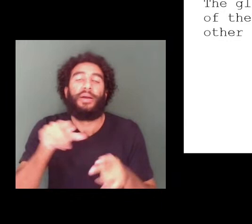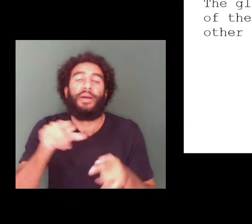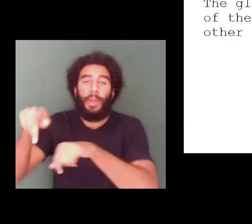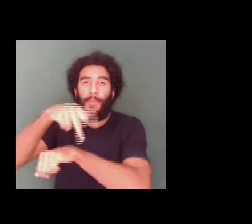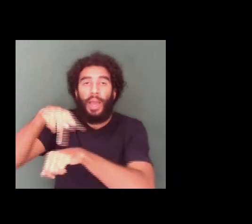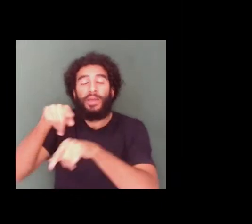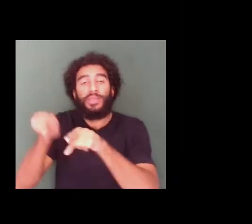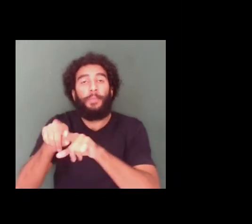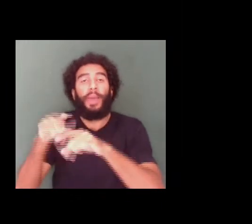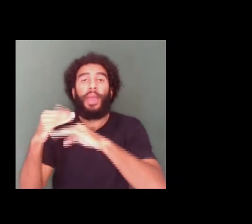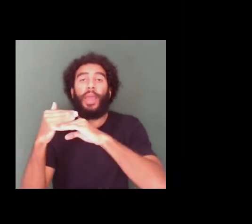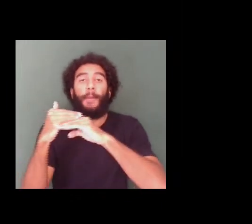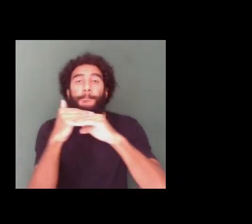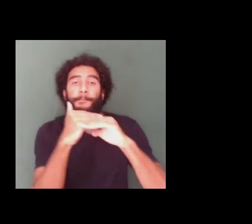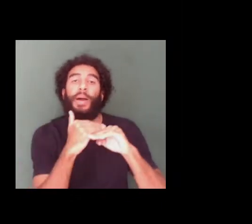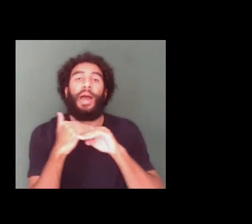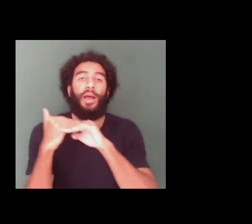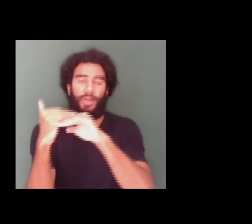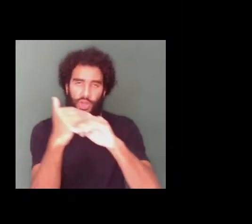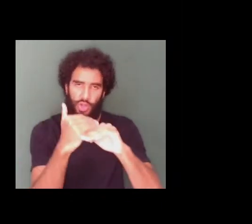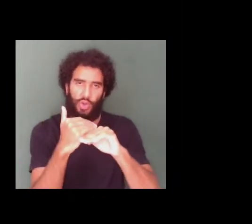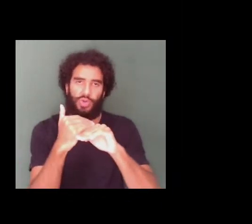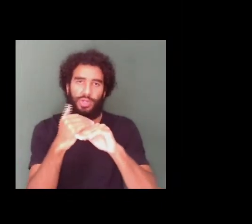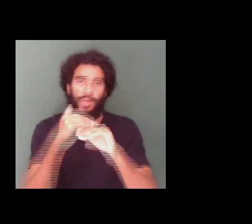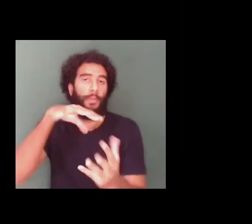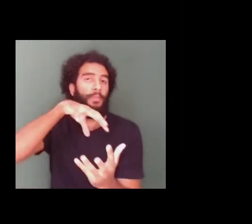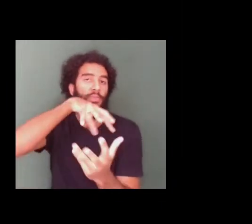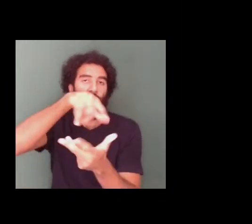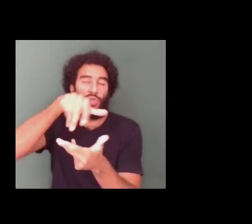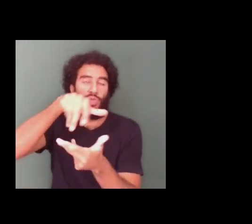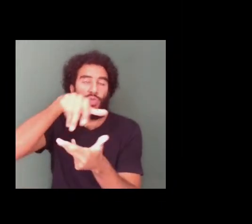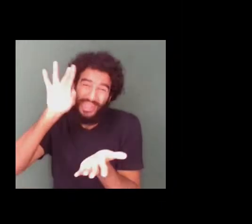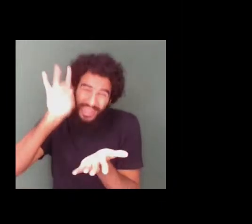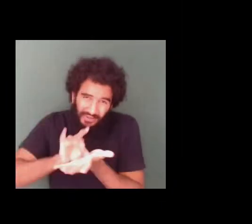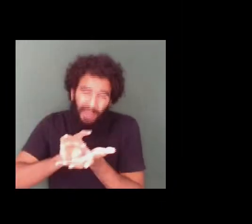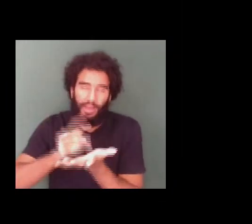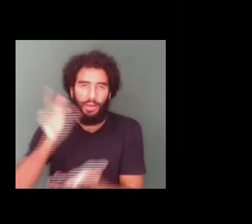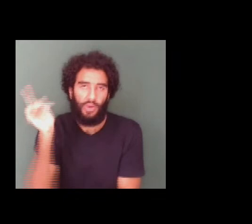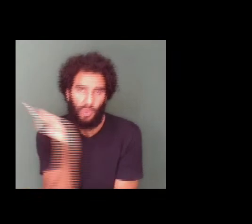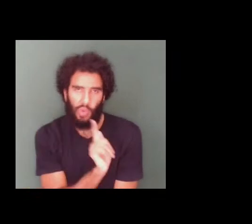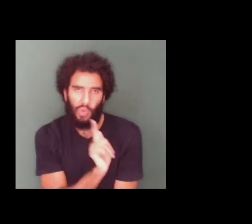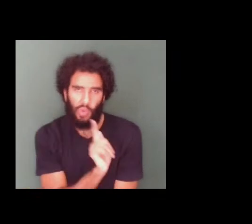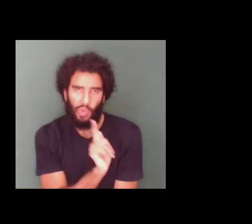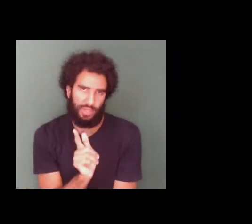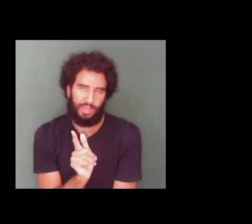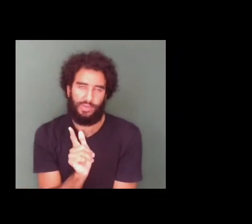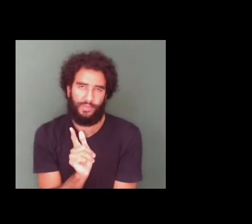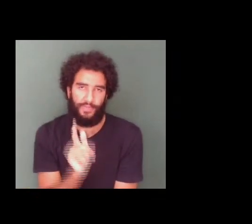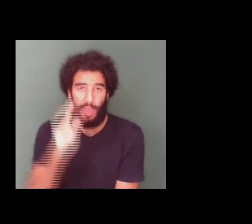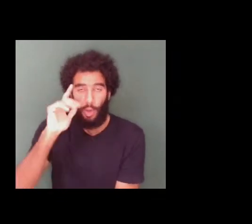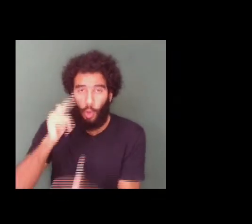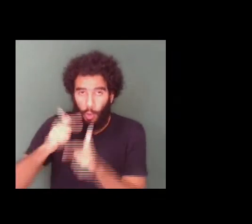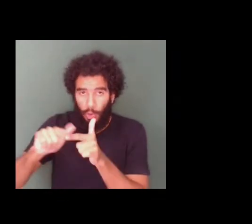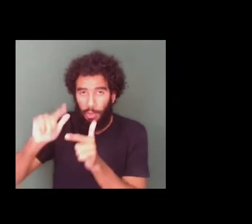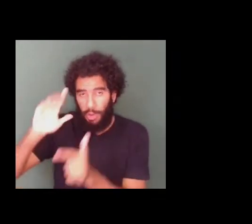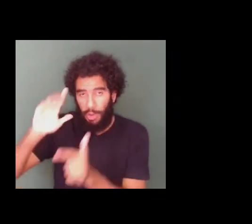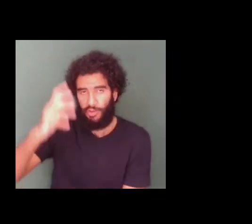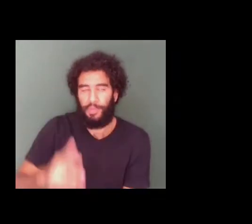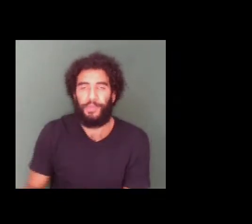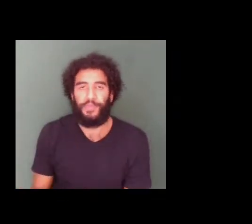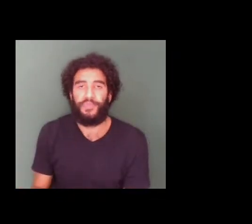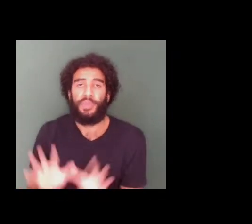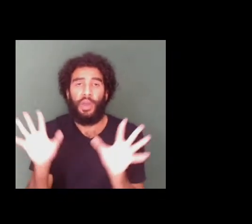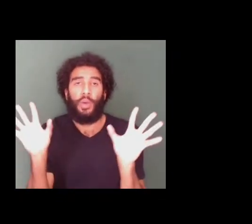down on this problem. So let me close with that and just say thank you for your attention. I want to remind us all that we're not